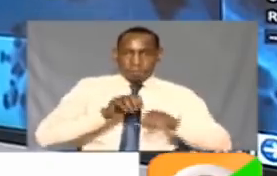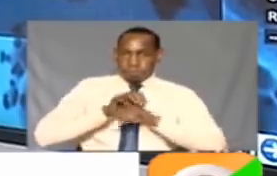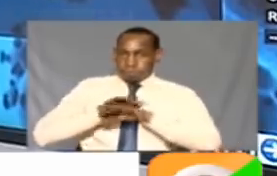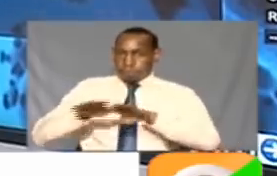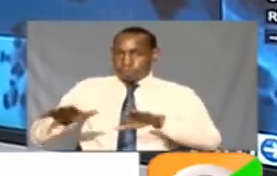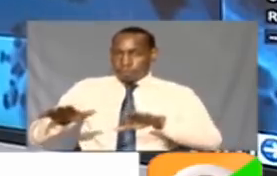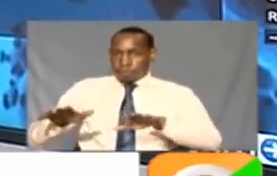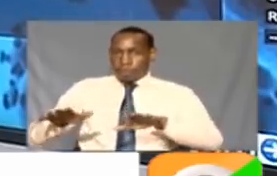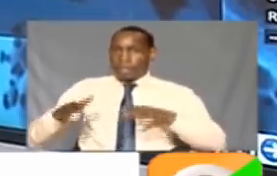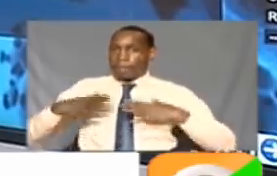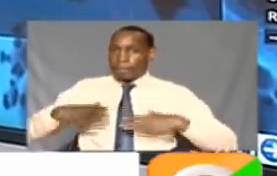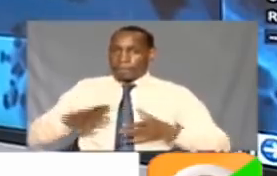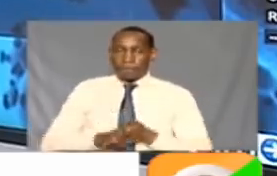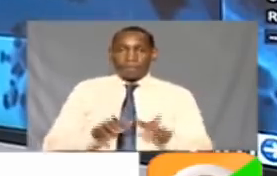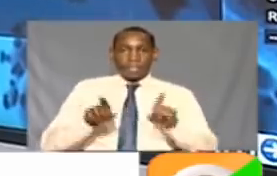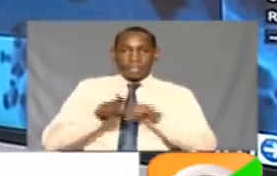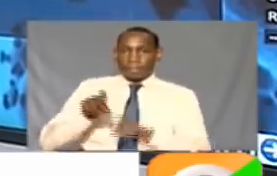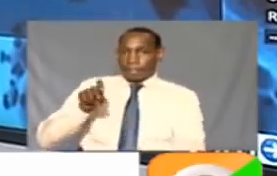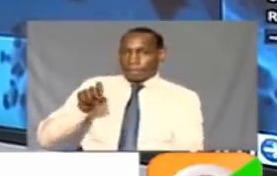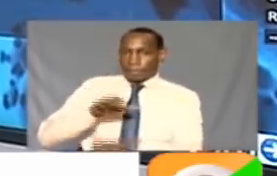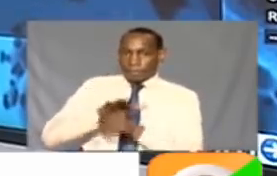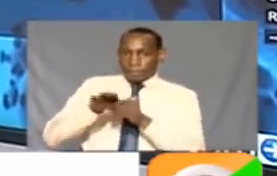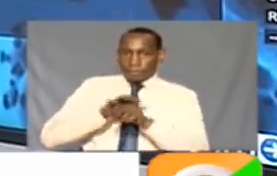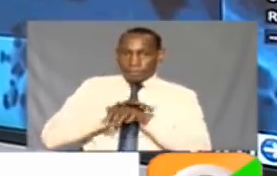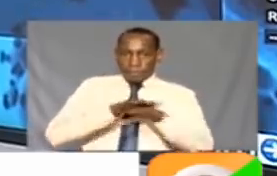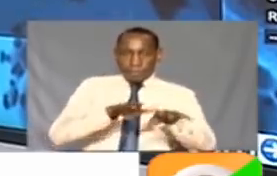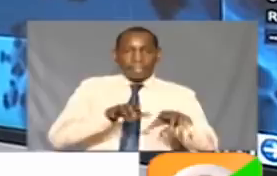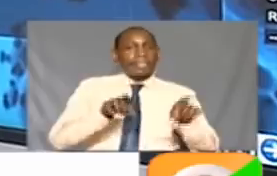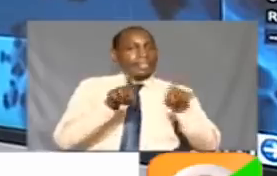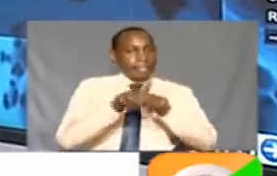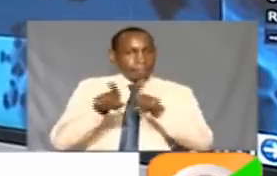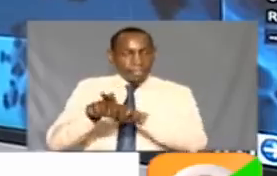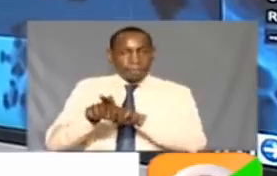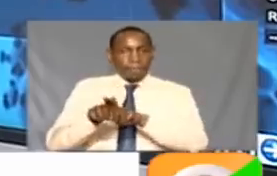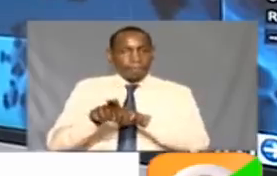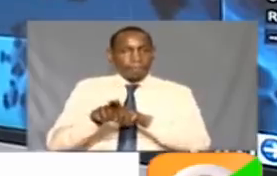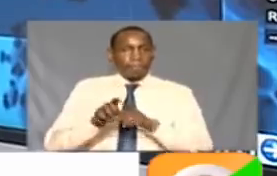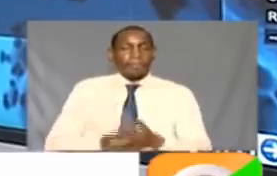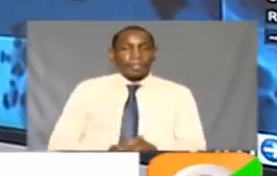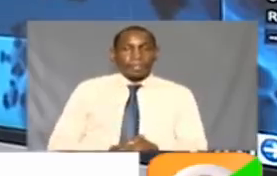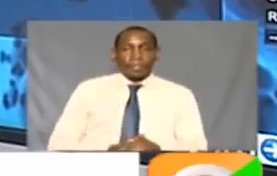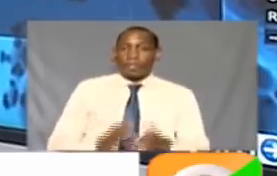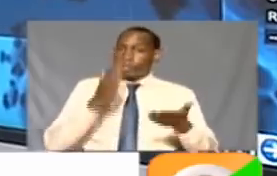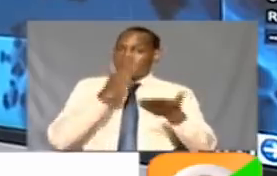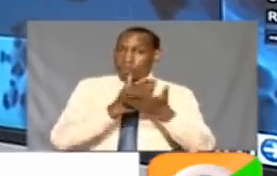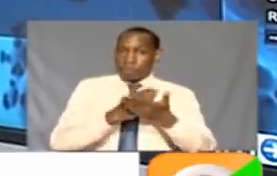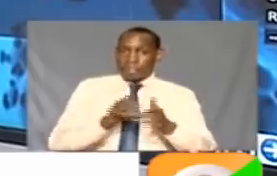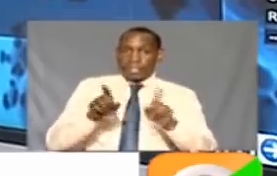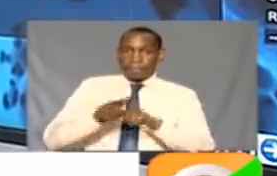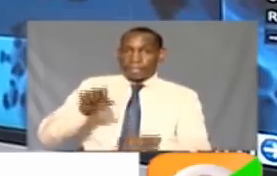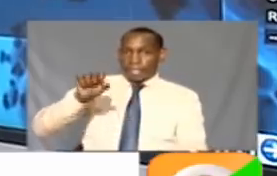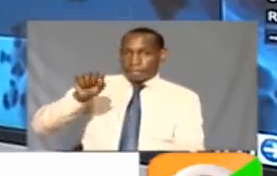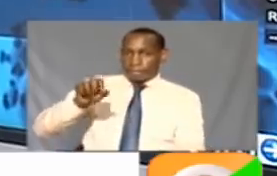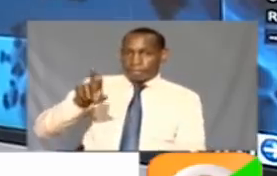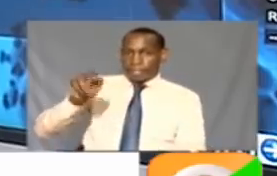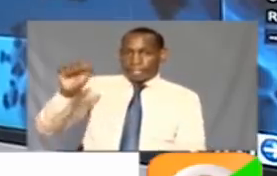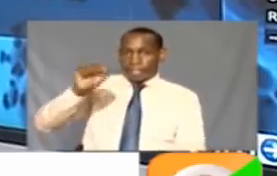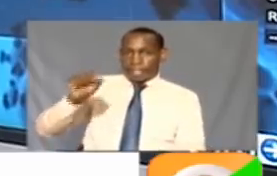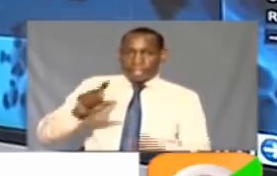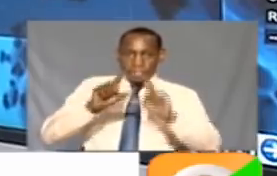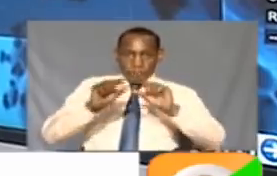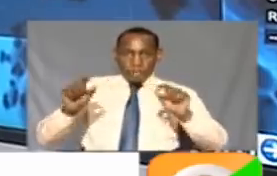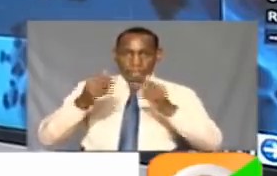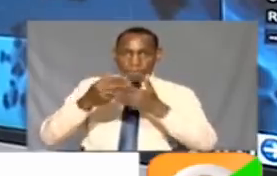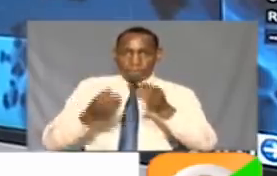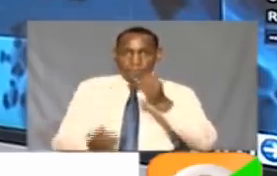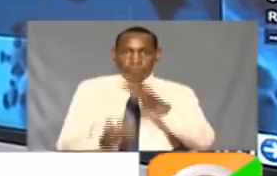humans. Coronaviruses are zoonotic in their nature. In fact, SARS, as we talked about earlier,